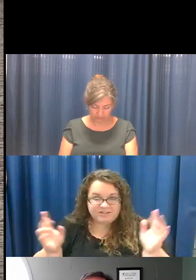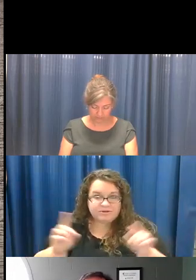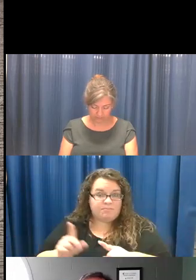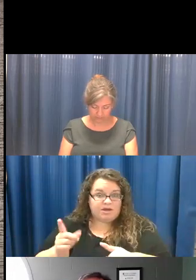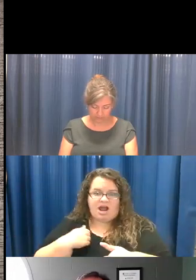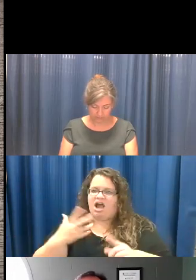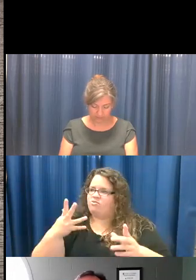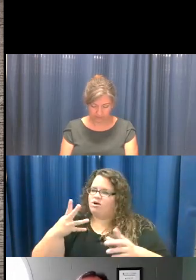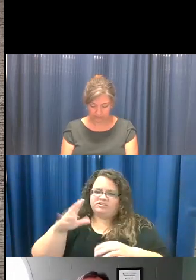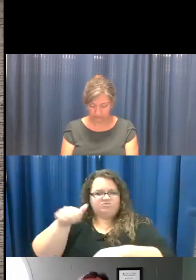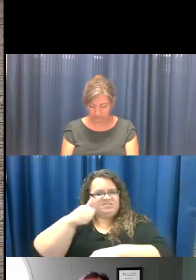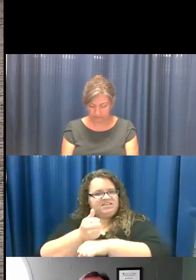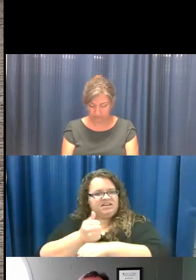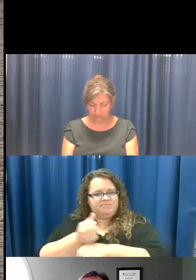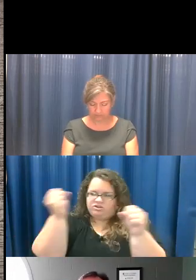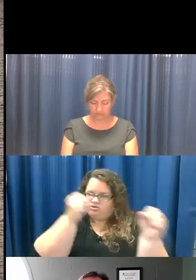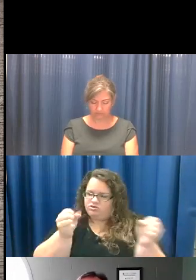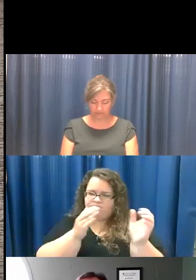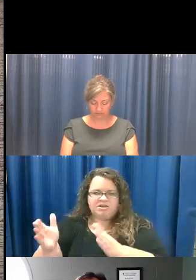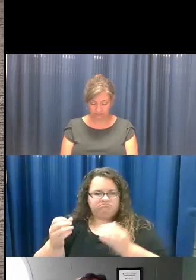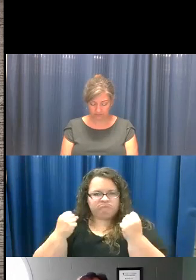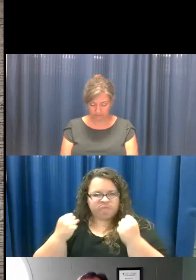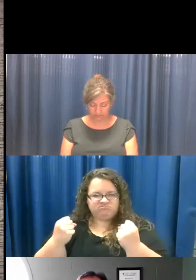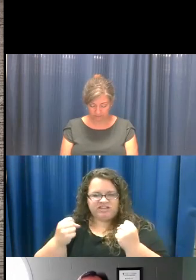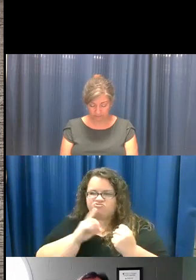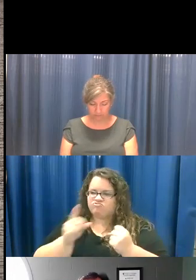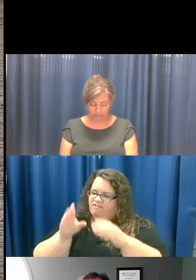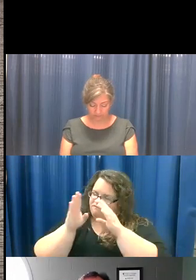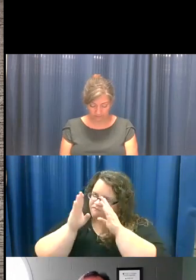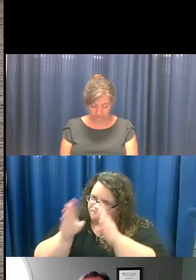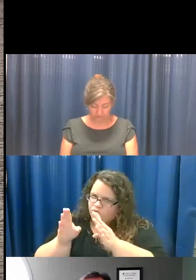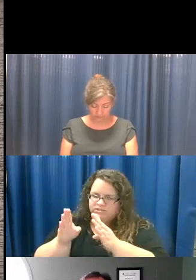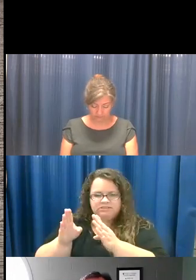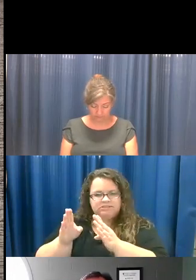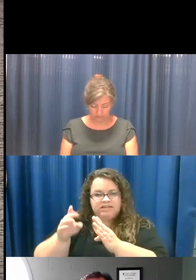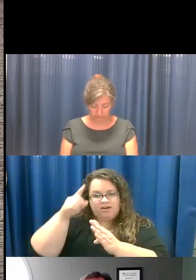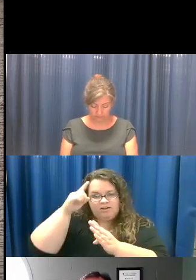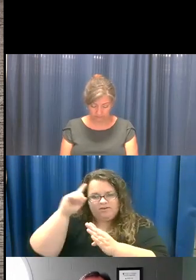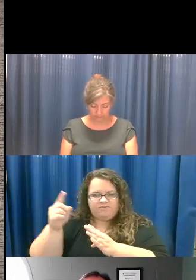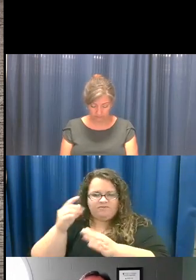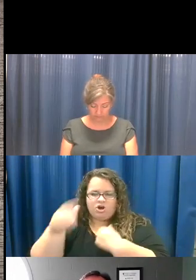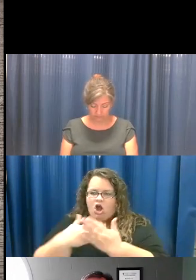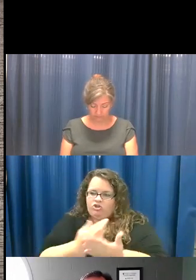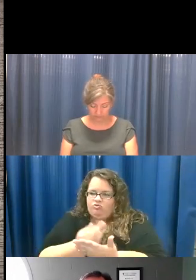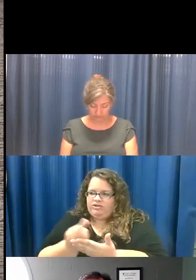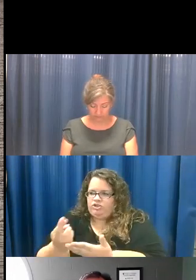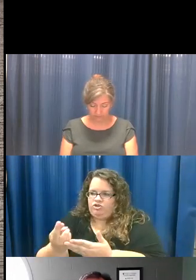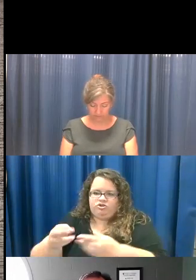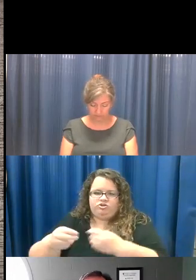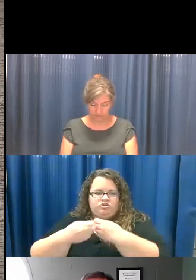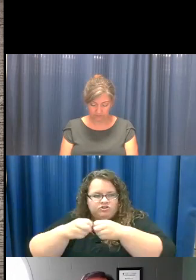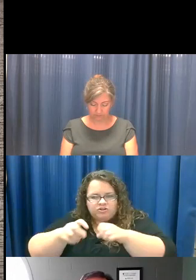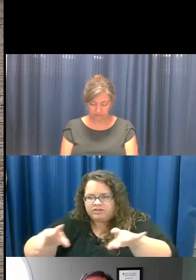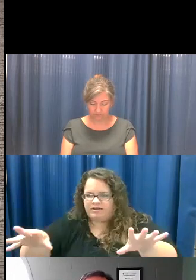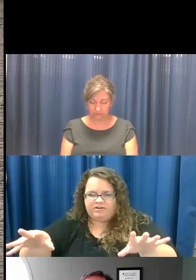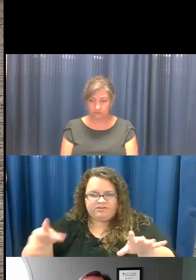strategic plan that is really focused and really helps us with allocation of resources and effort so we can really make a